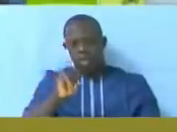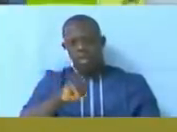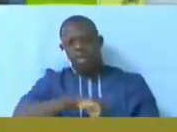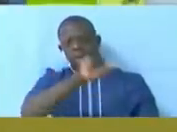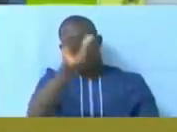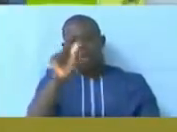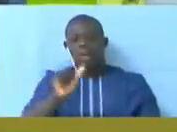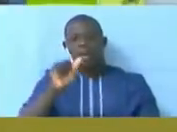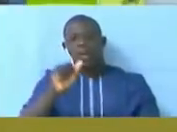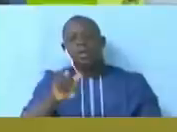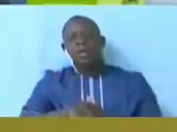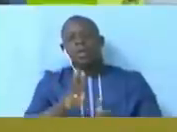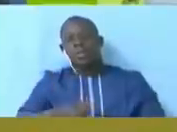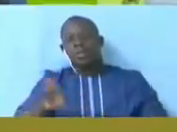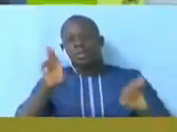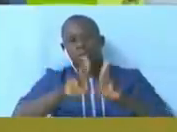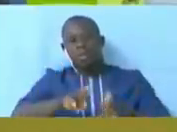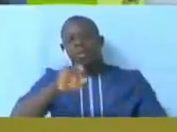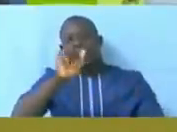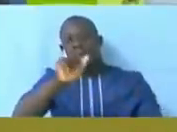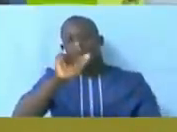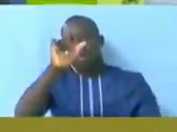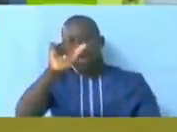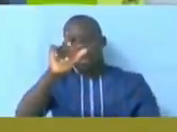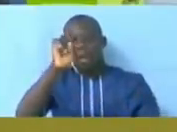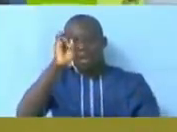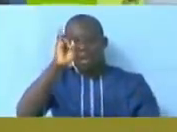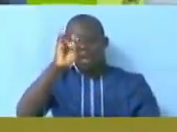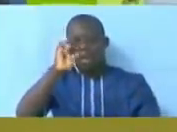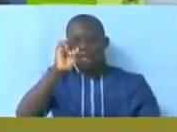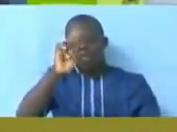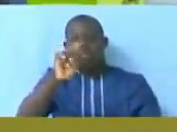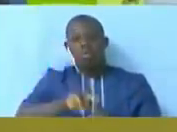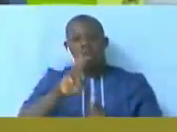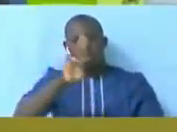Aliou Diop in the treason in the High Court alu ndele lota